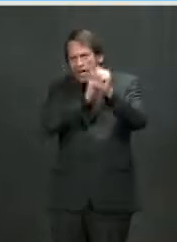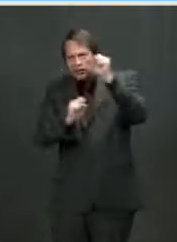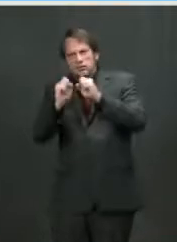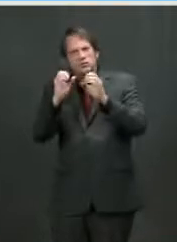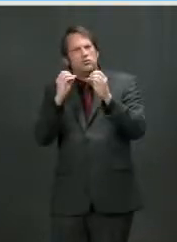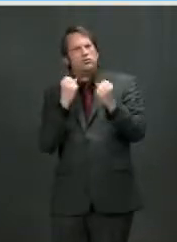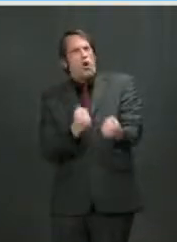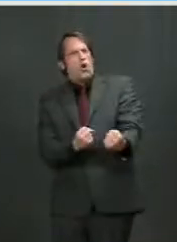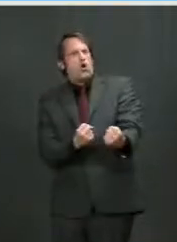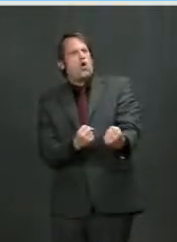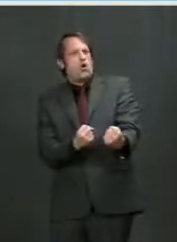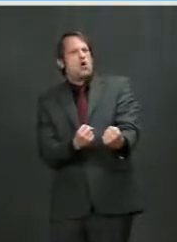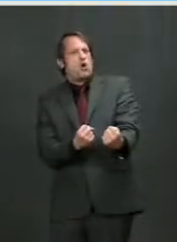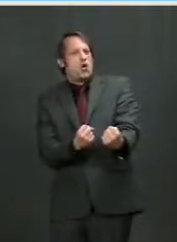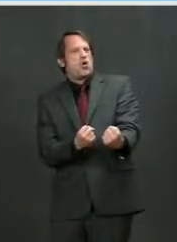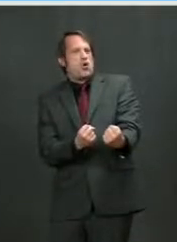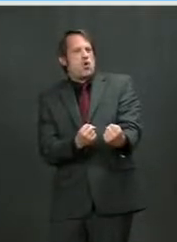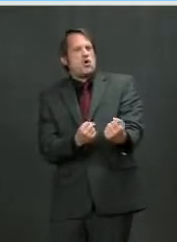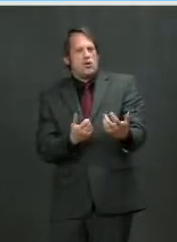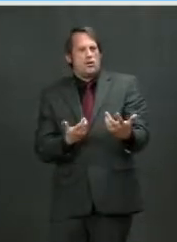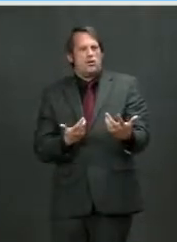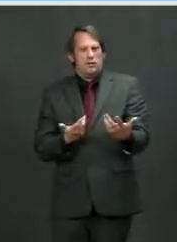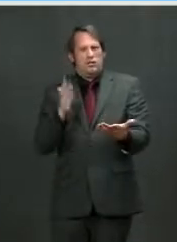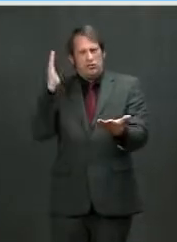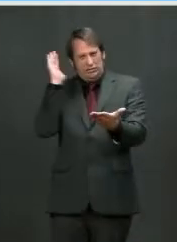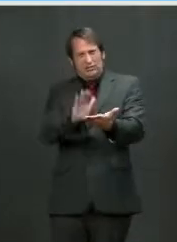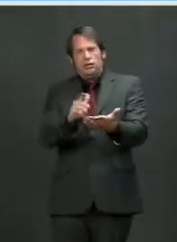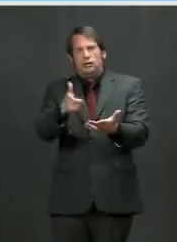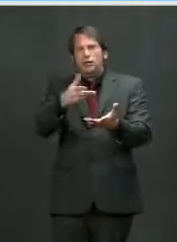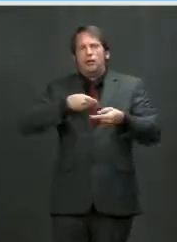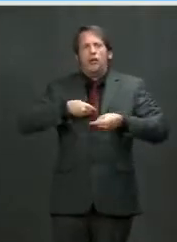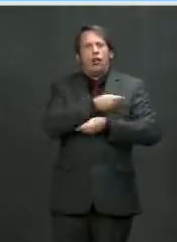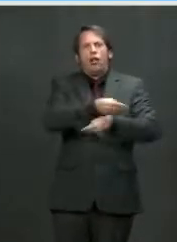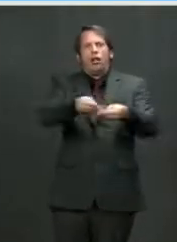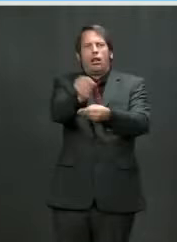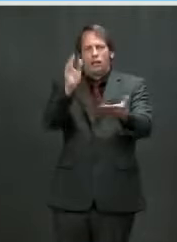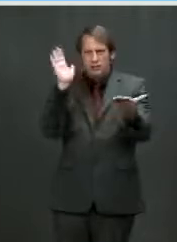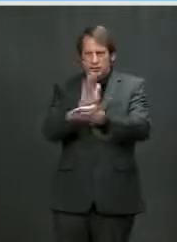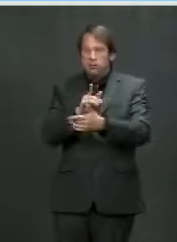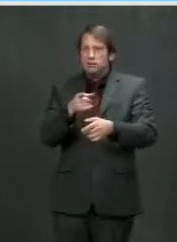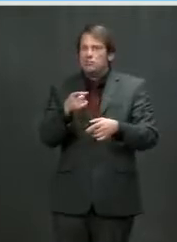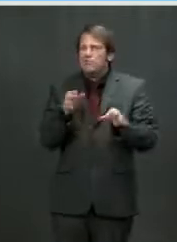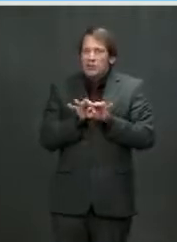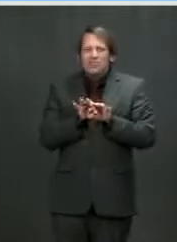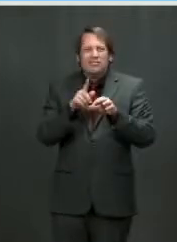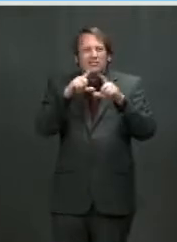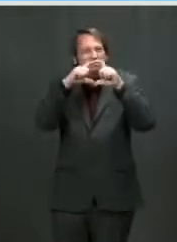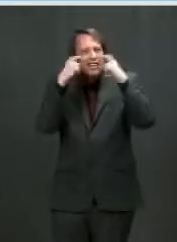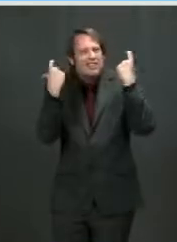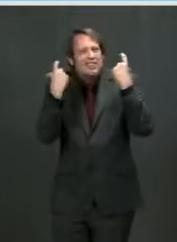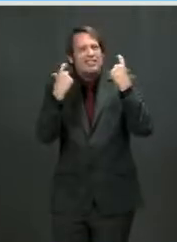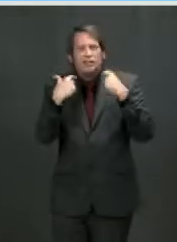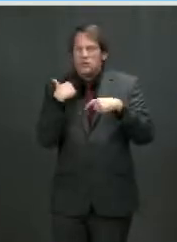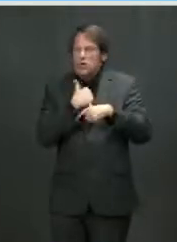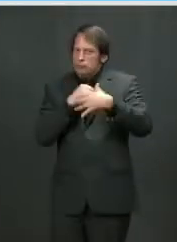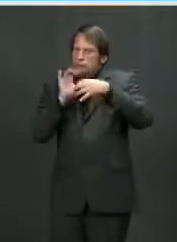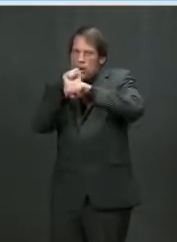community activity, ensure mask wearing, and we're working closely with the state to try and work towards